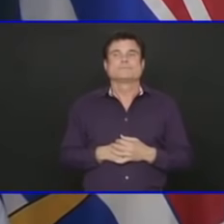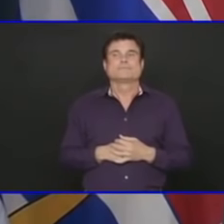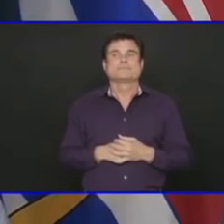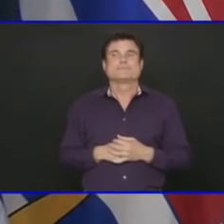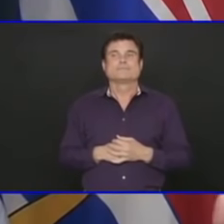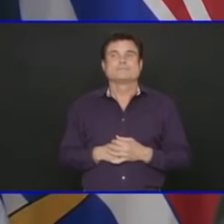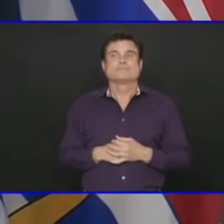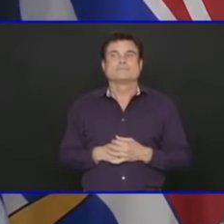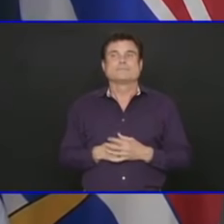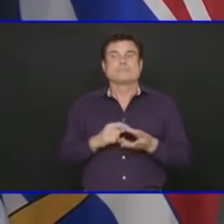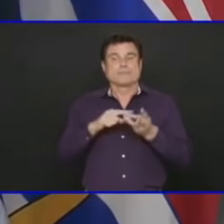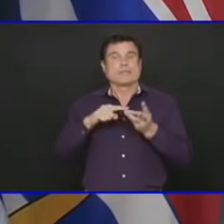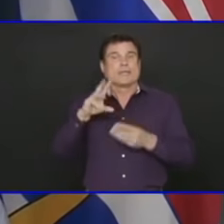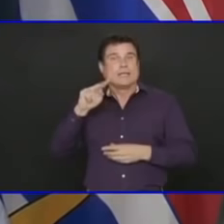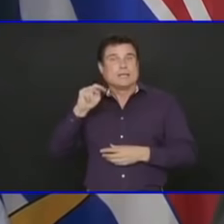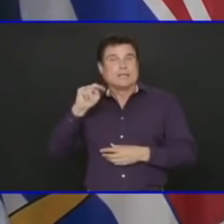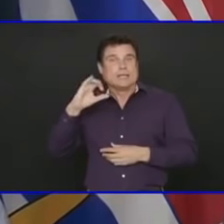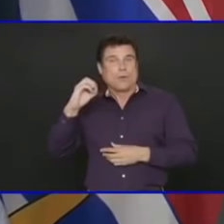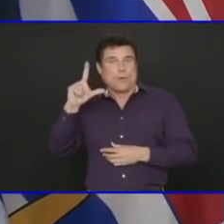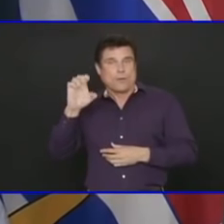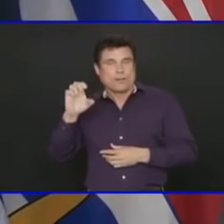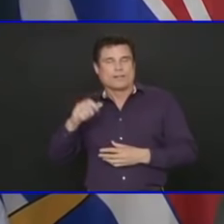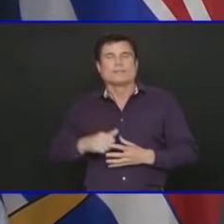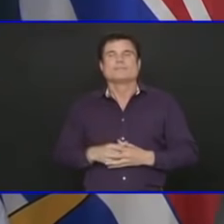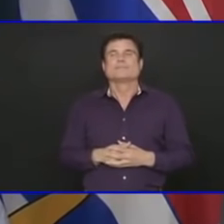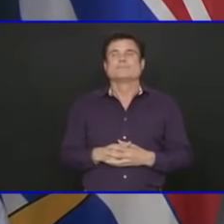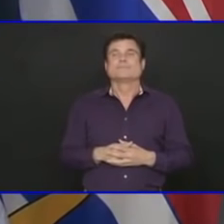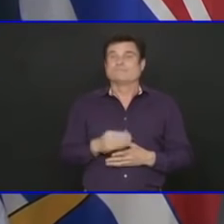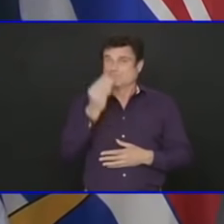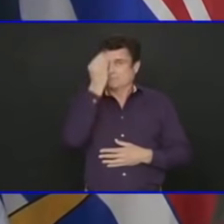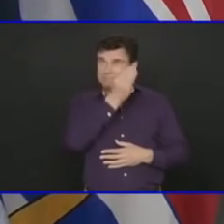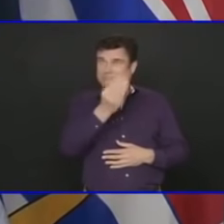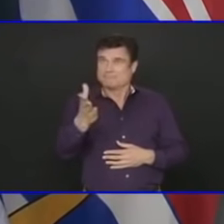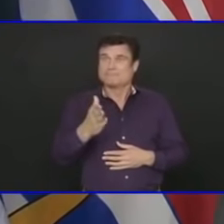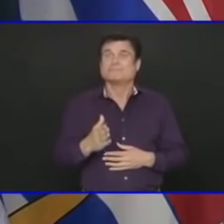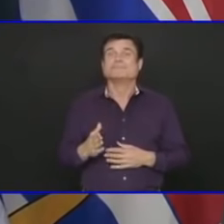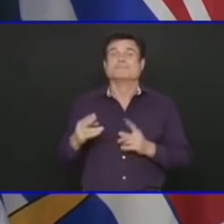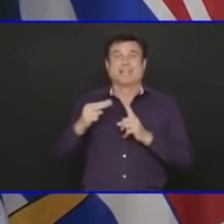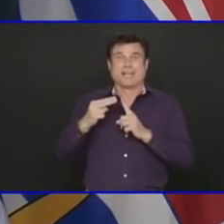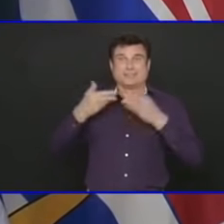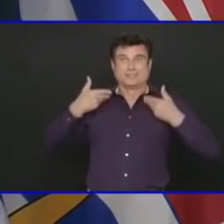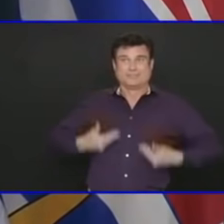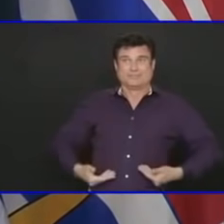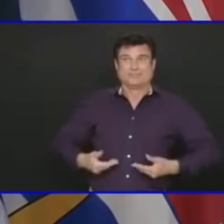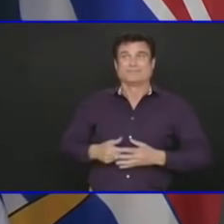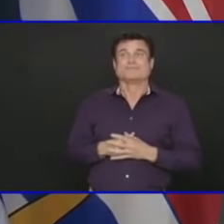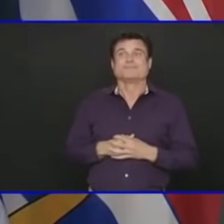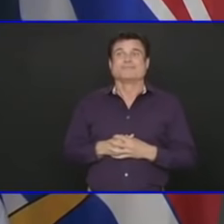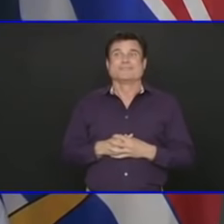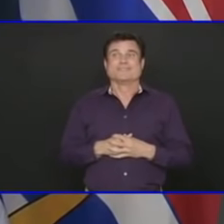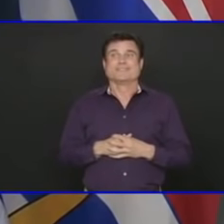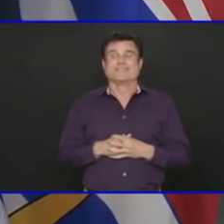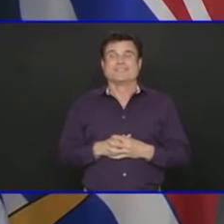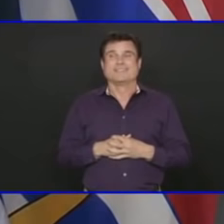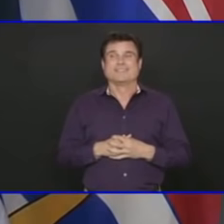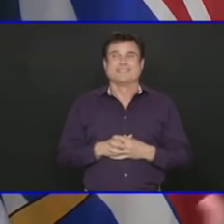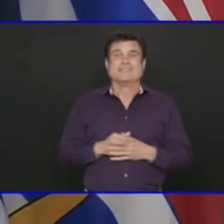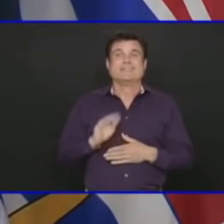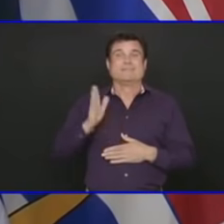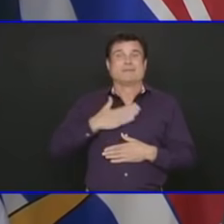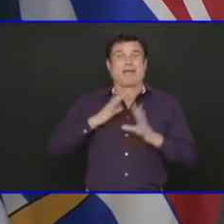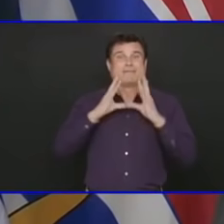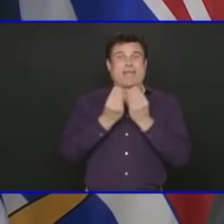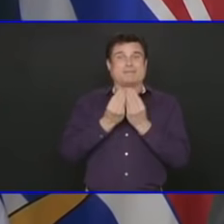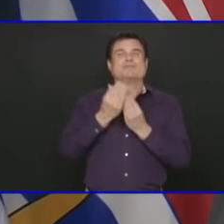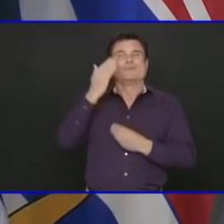here. I'm not sure where he is, but we're really appreciative of their extraordinary work. I think all of us, just speaking for myself, have